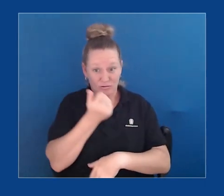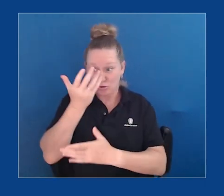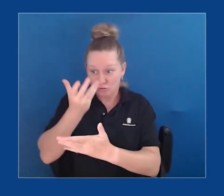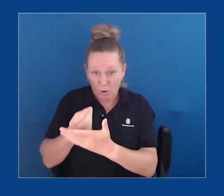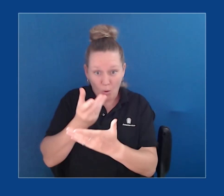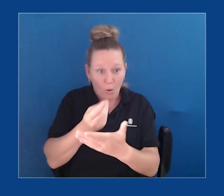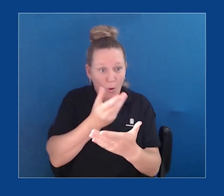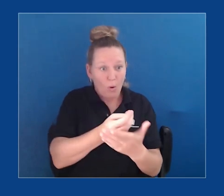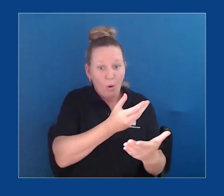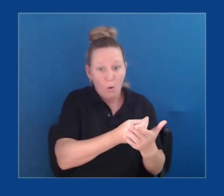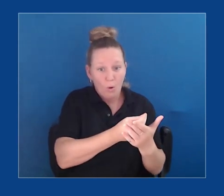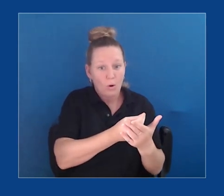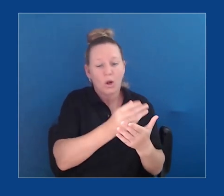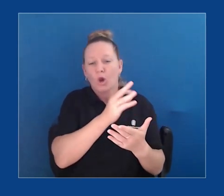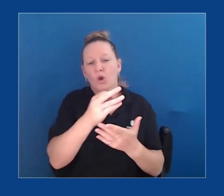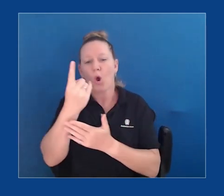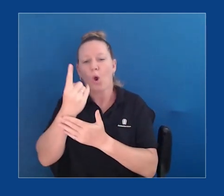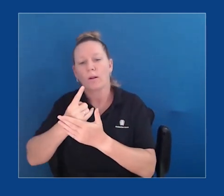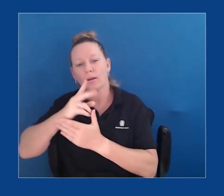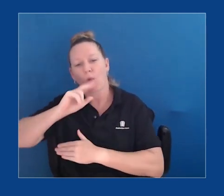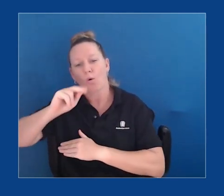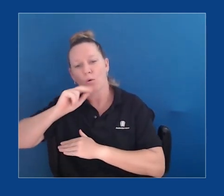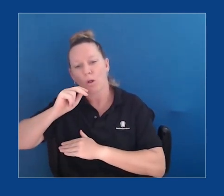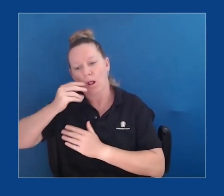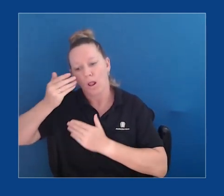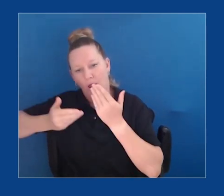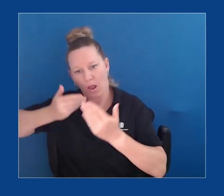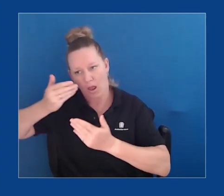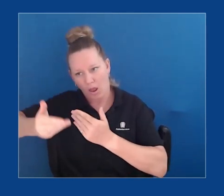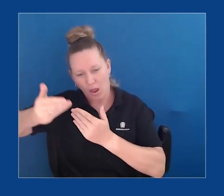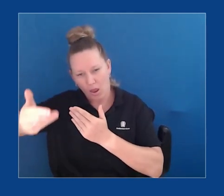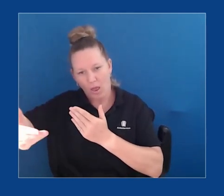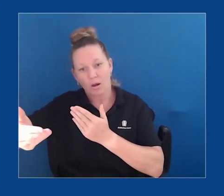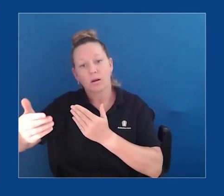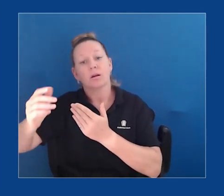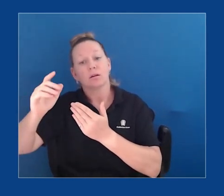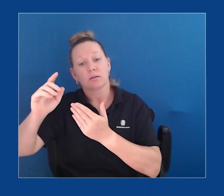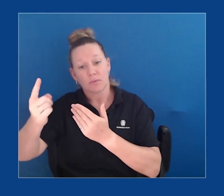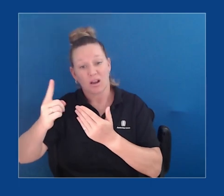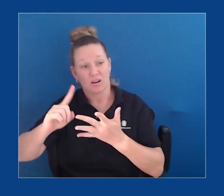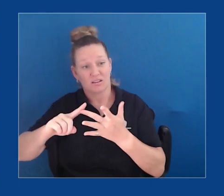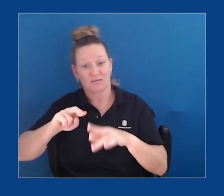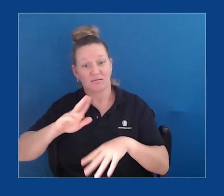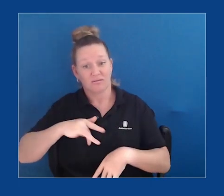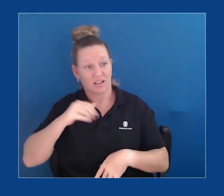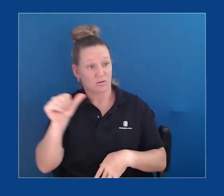other than through oral tradition and practices, well, that's up to each group and